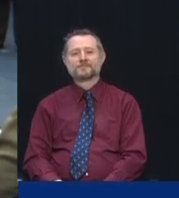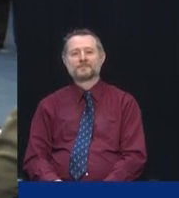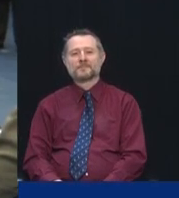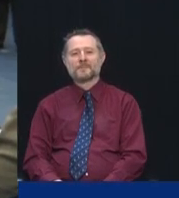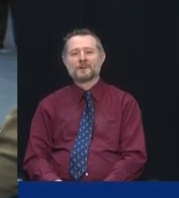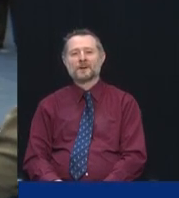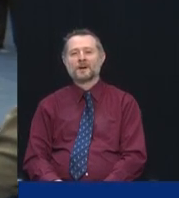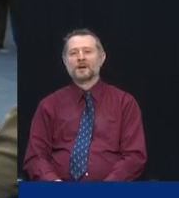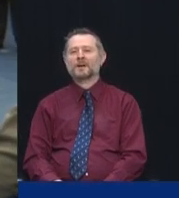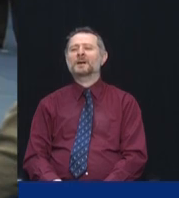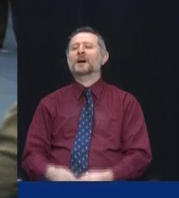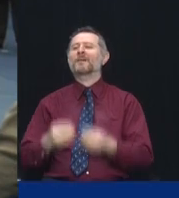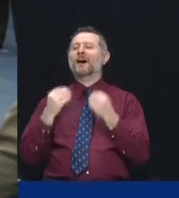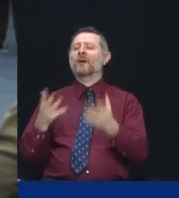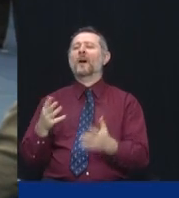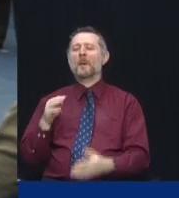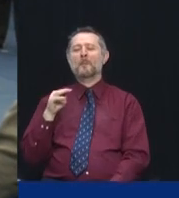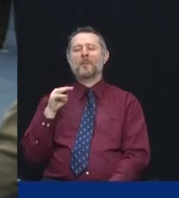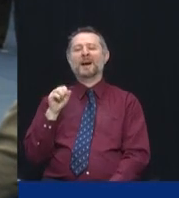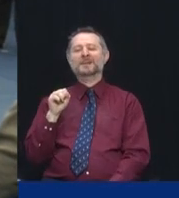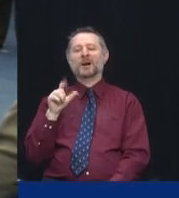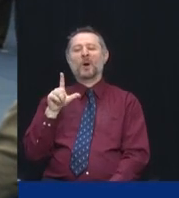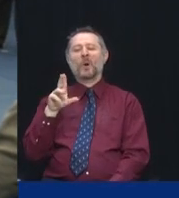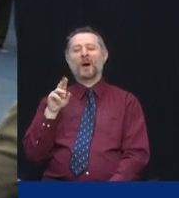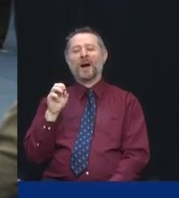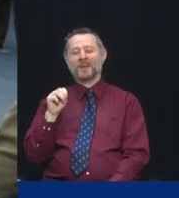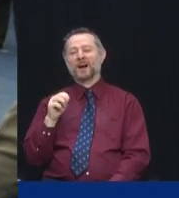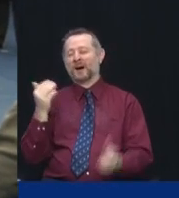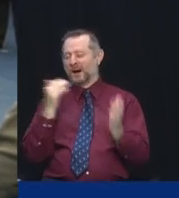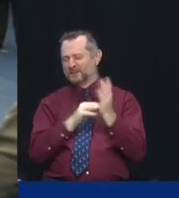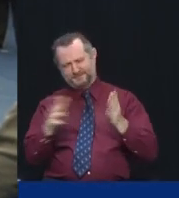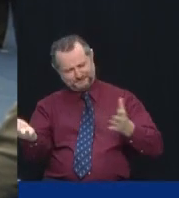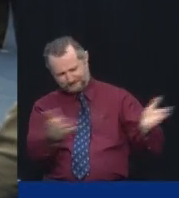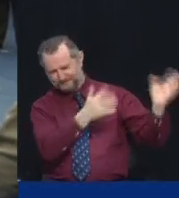Let's give Ms. Lewin another round of applause for getting it done.